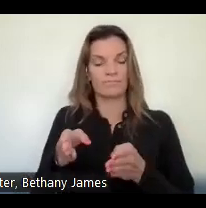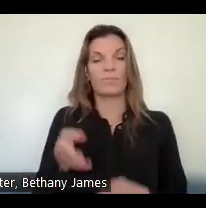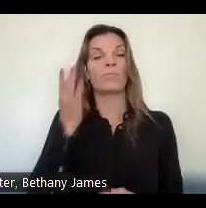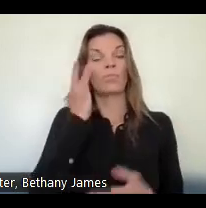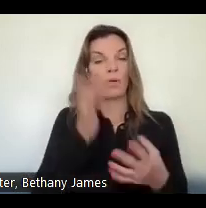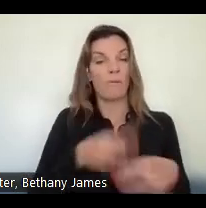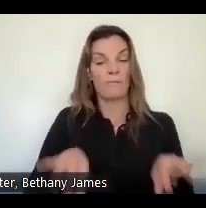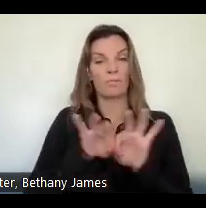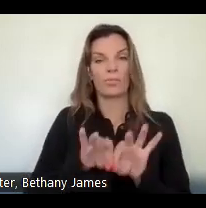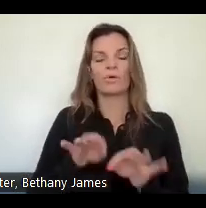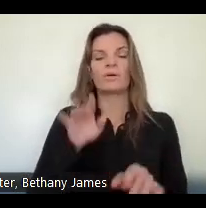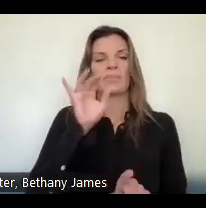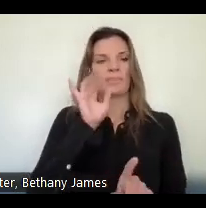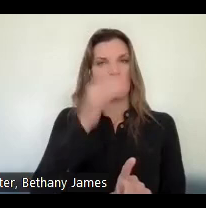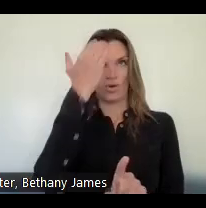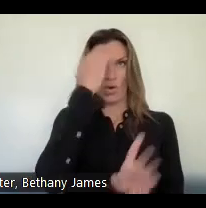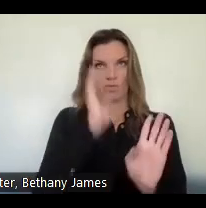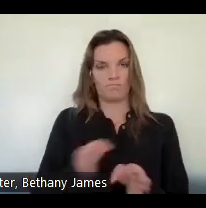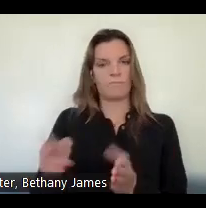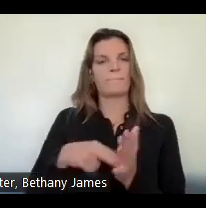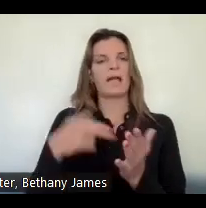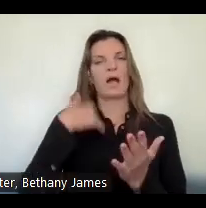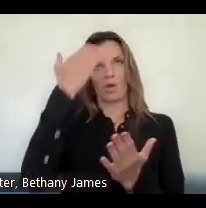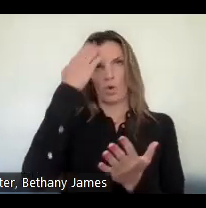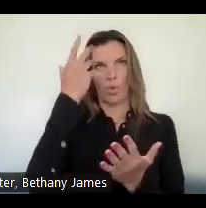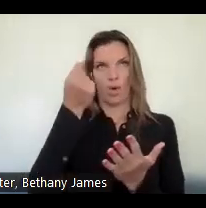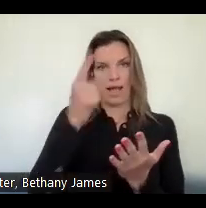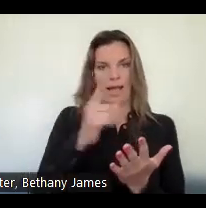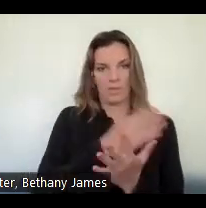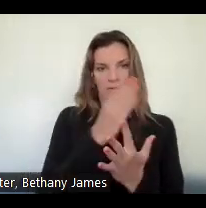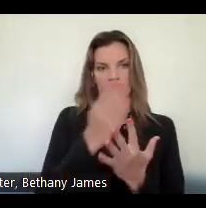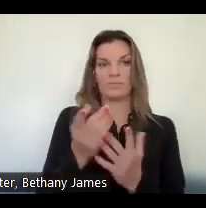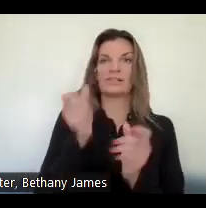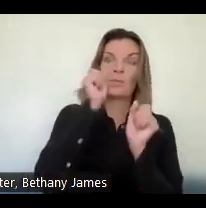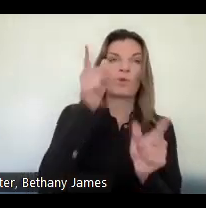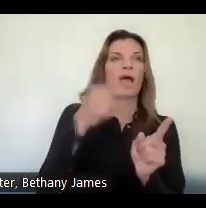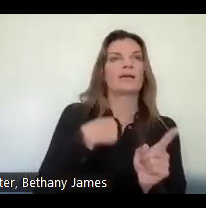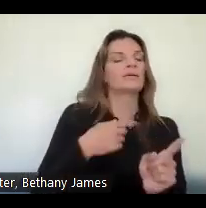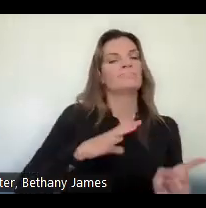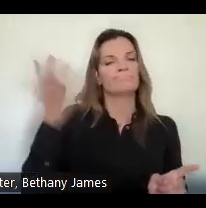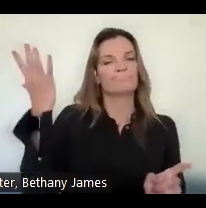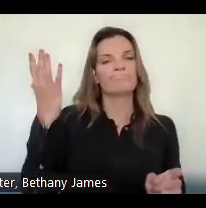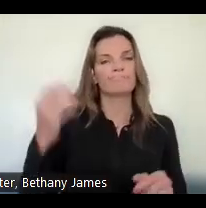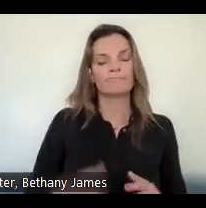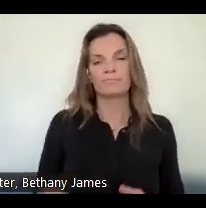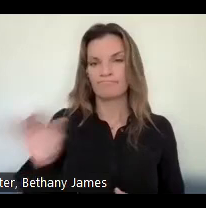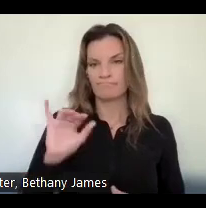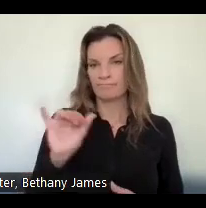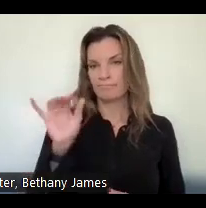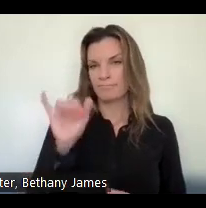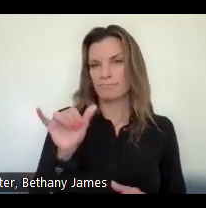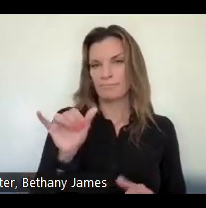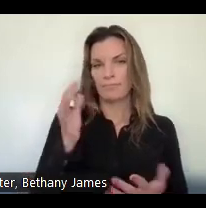understand what is going to happen next. They don't like surprises. It also helps them to understand what